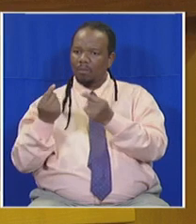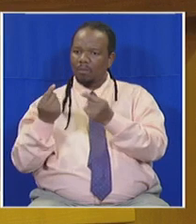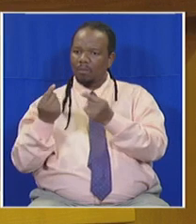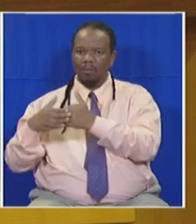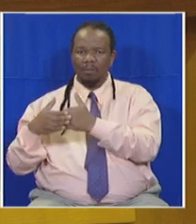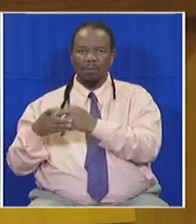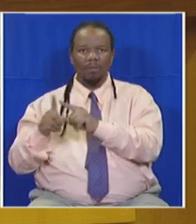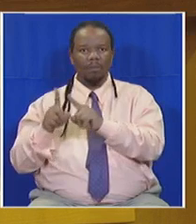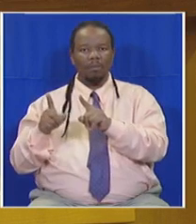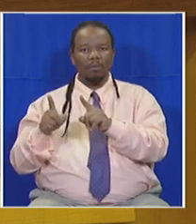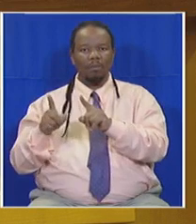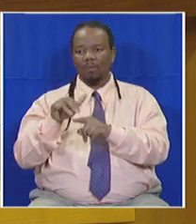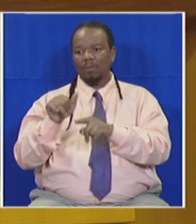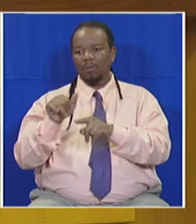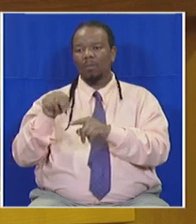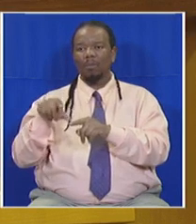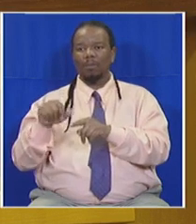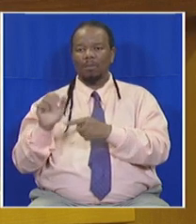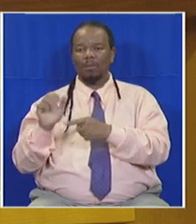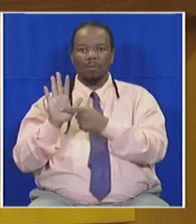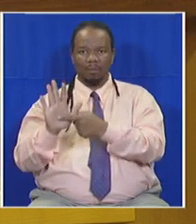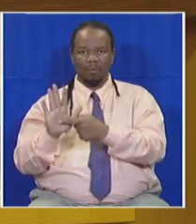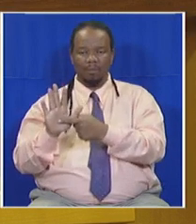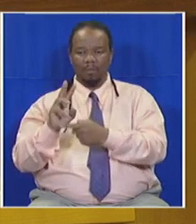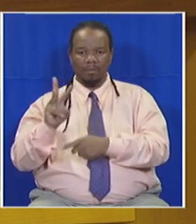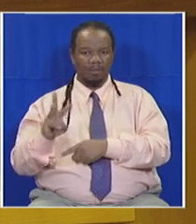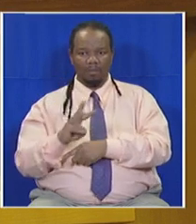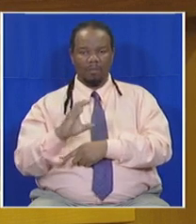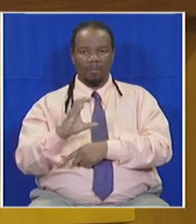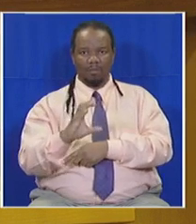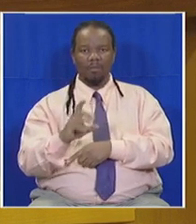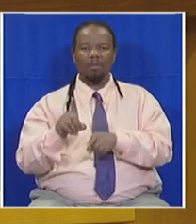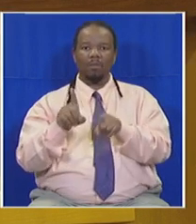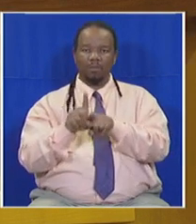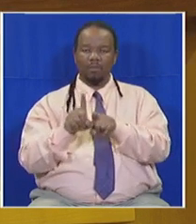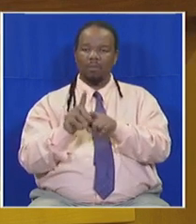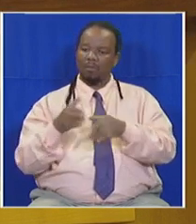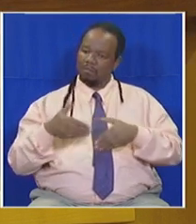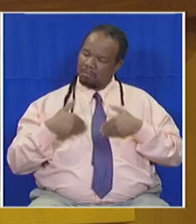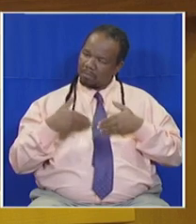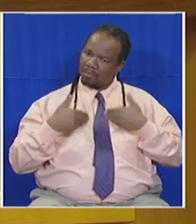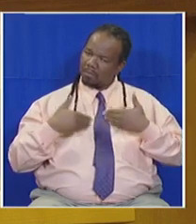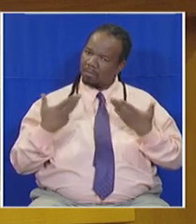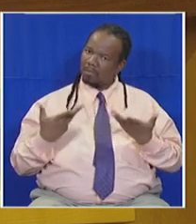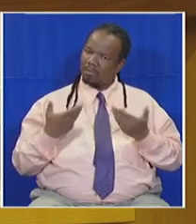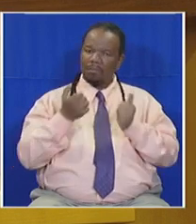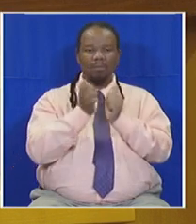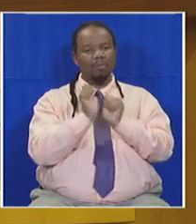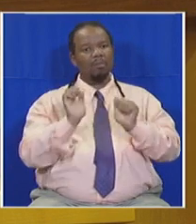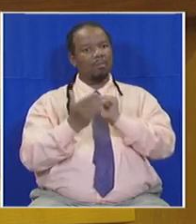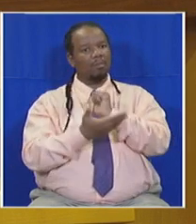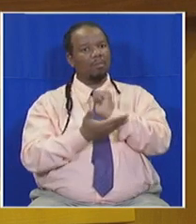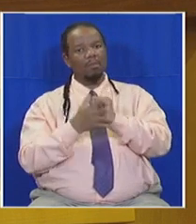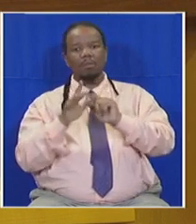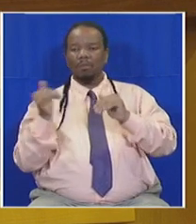ensure Langa here in Western Cape do enjoy the fruits of a democratic country where people are treated